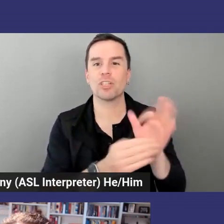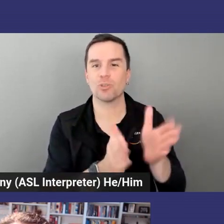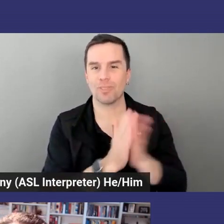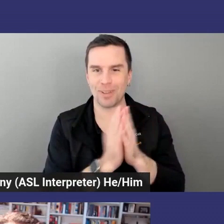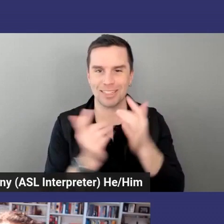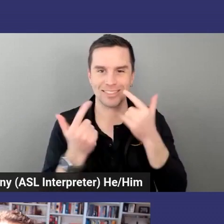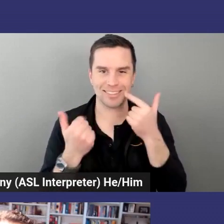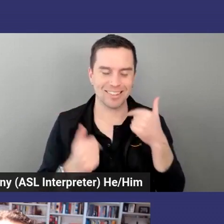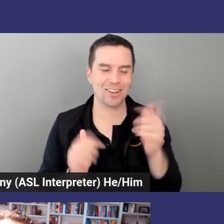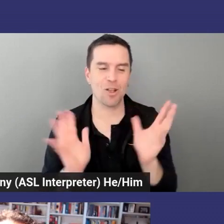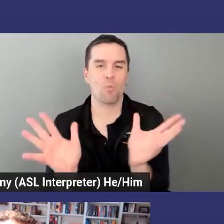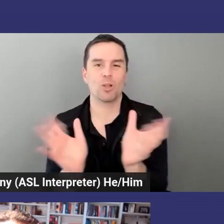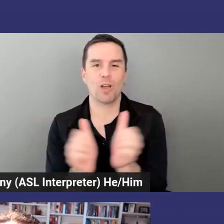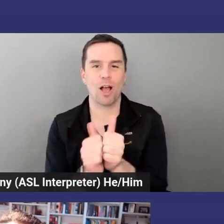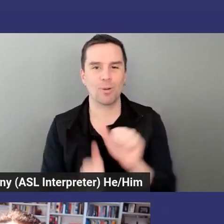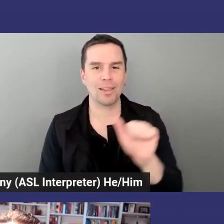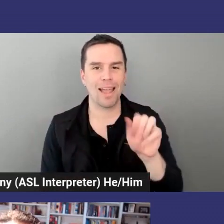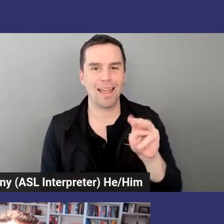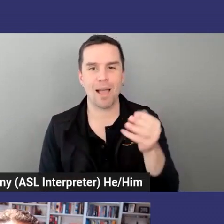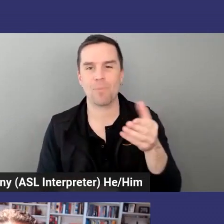PFR. Cool.